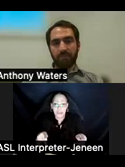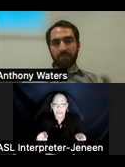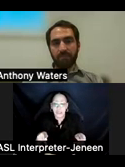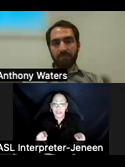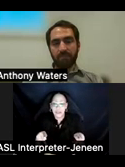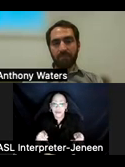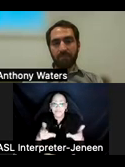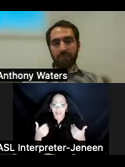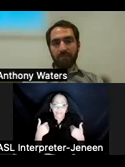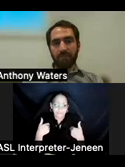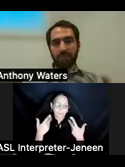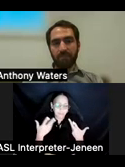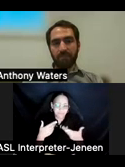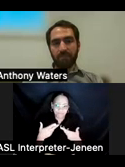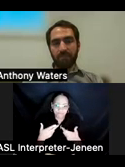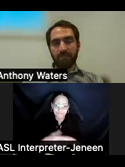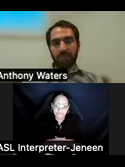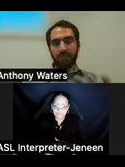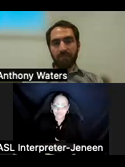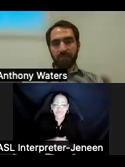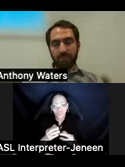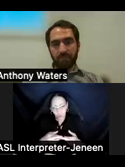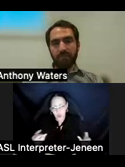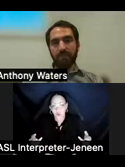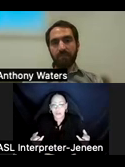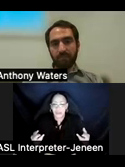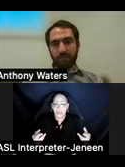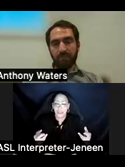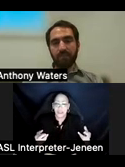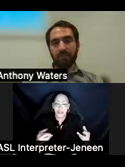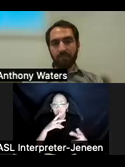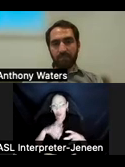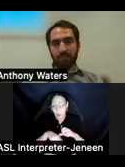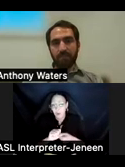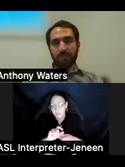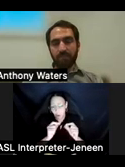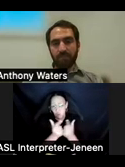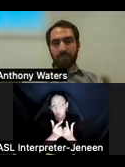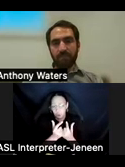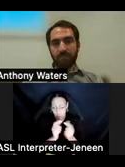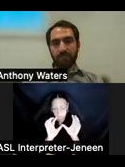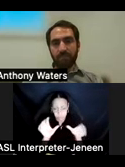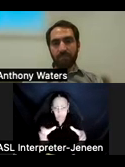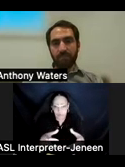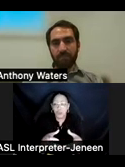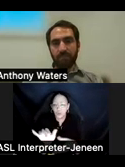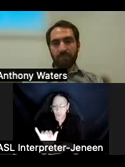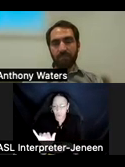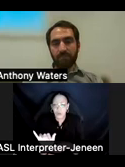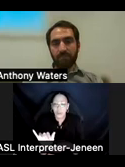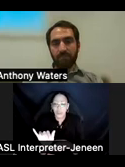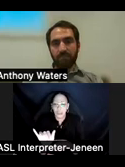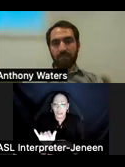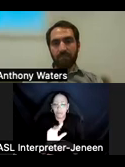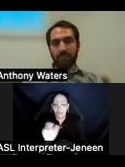there are definitely resources, particularly bereavement groups, for those who have lost a loved one to